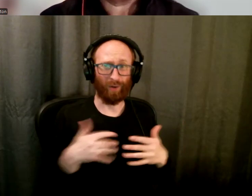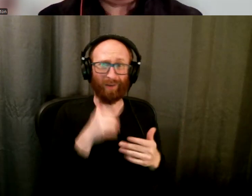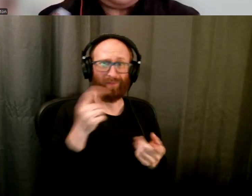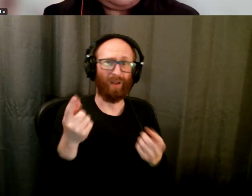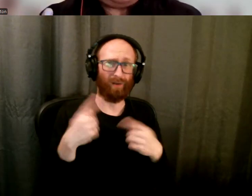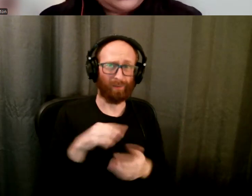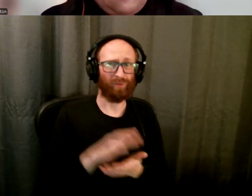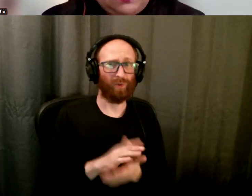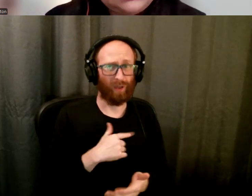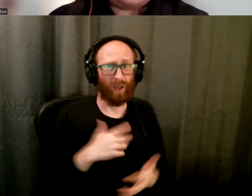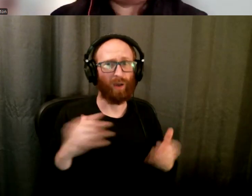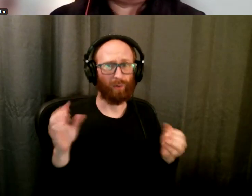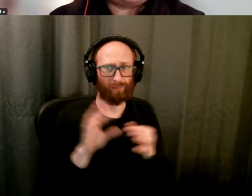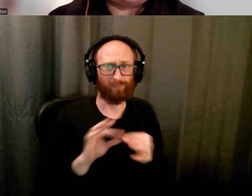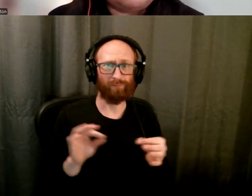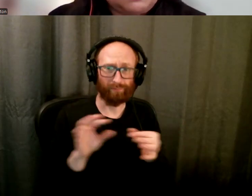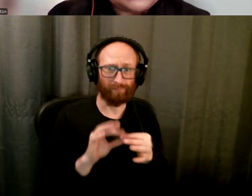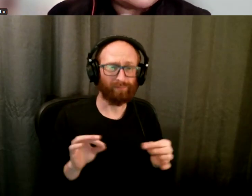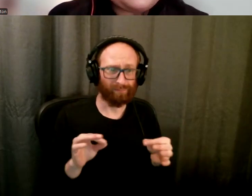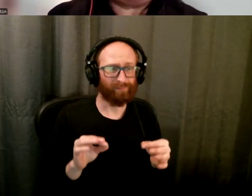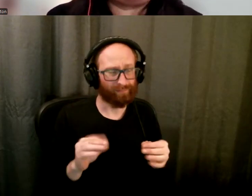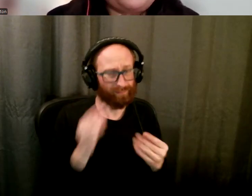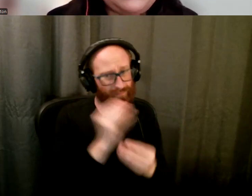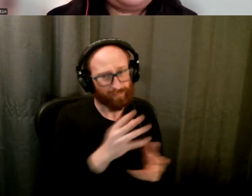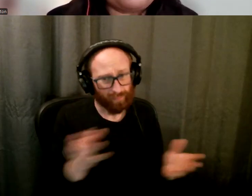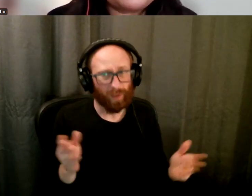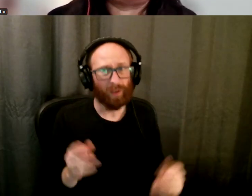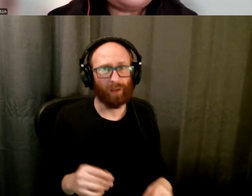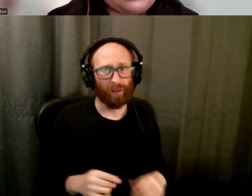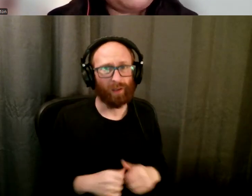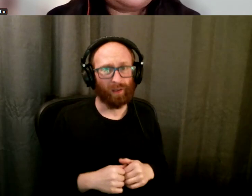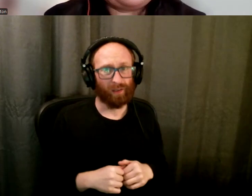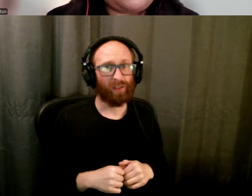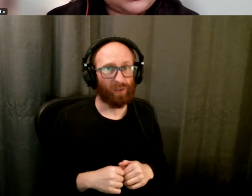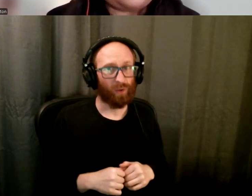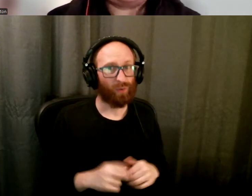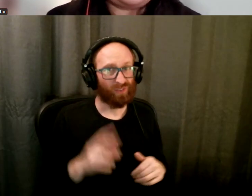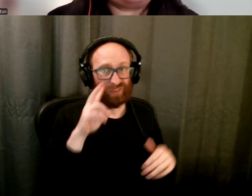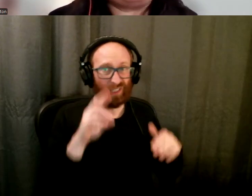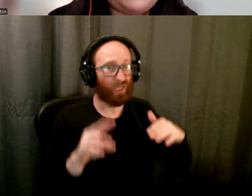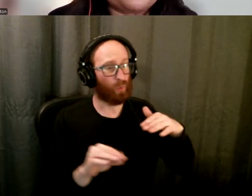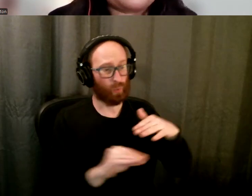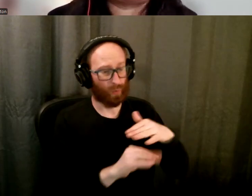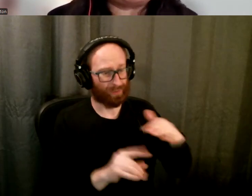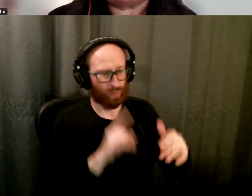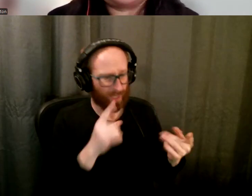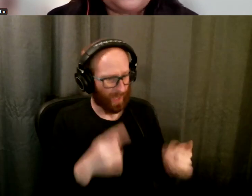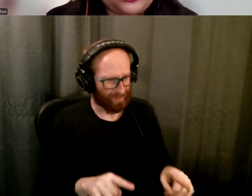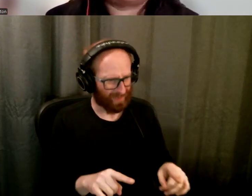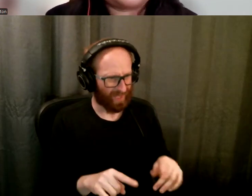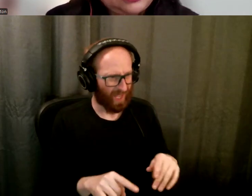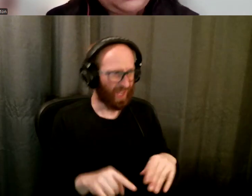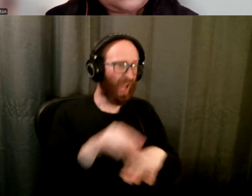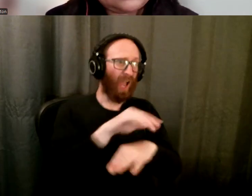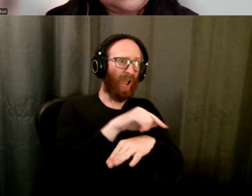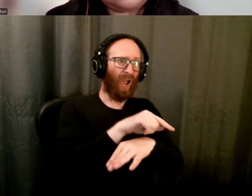to everyone that is listening, see underneath what's really happening. That anxiety and fear is more than